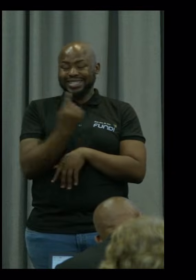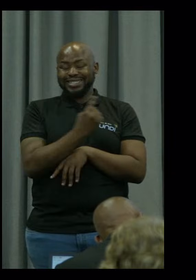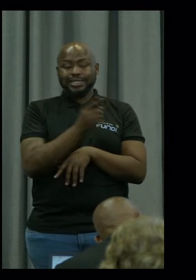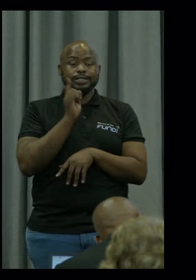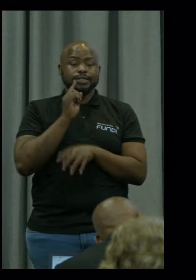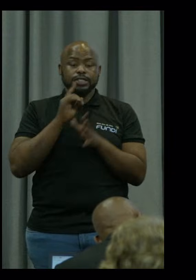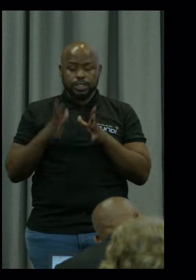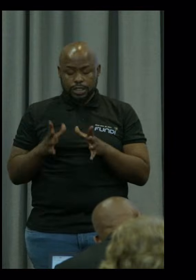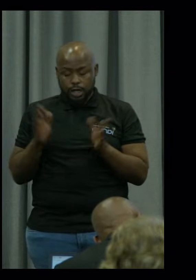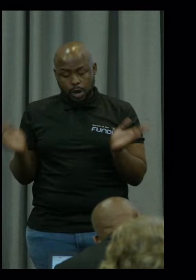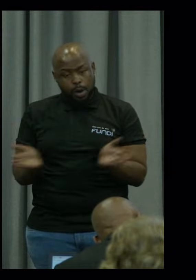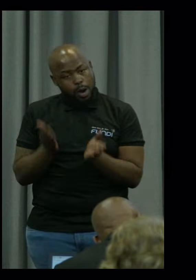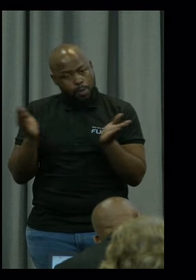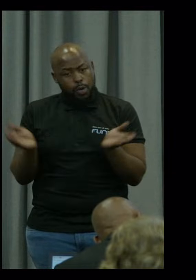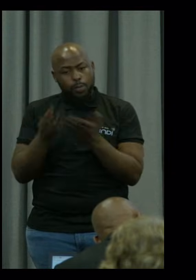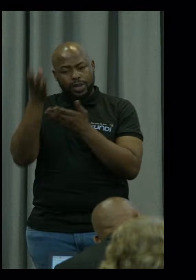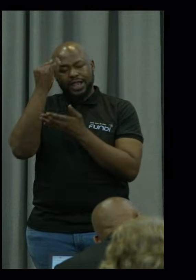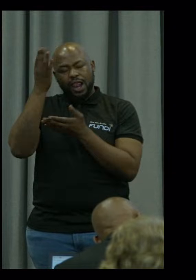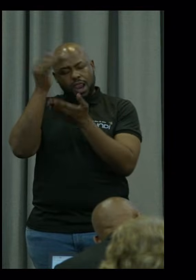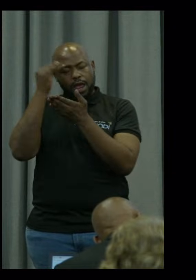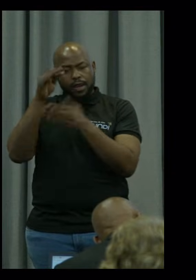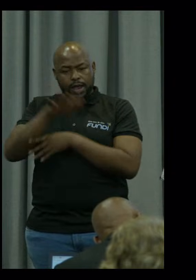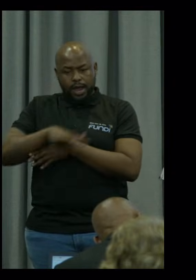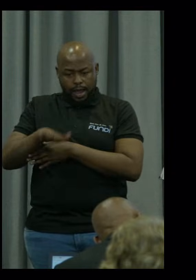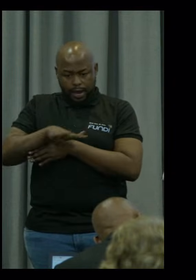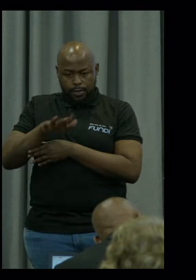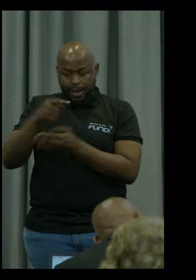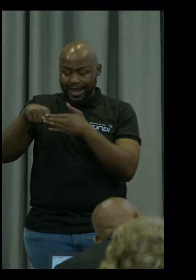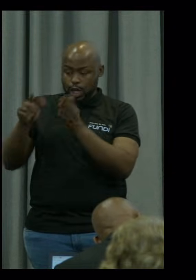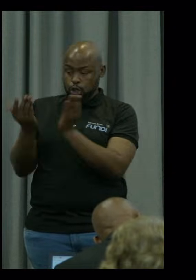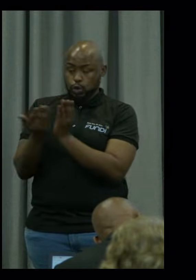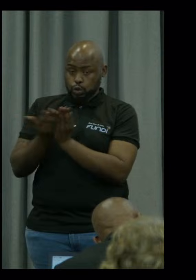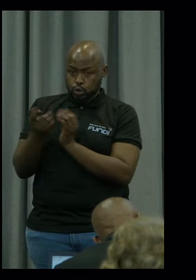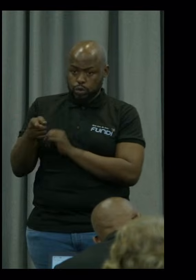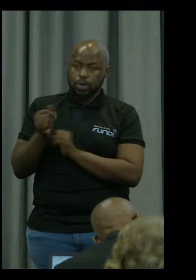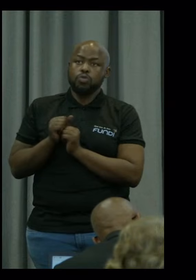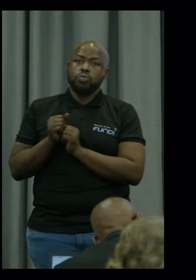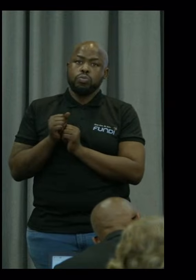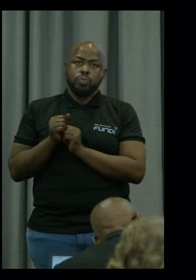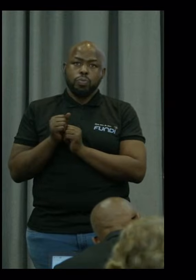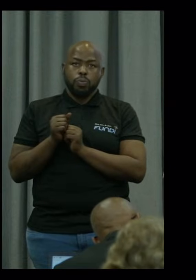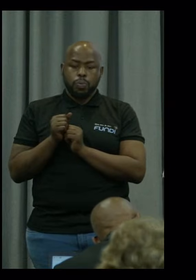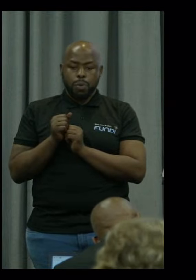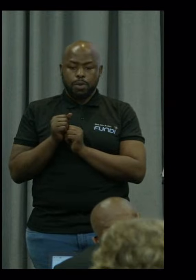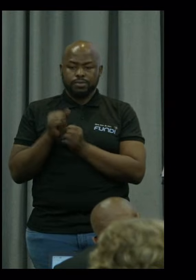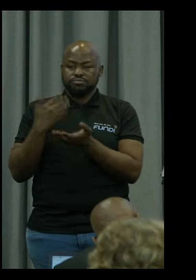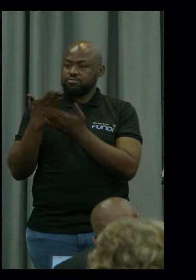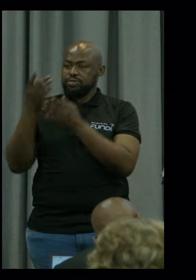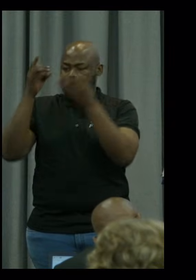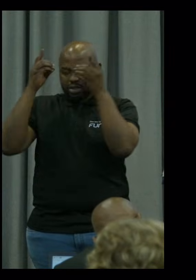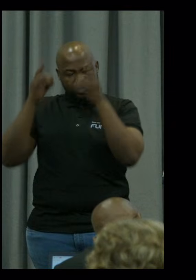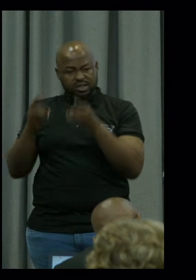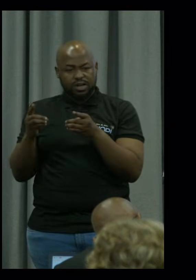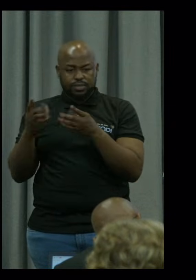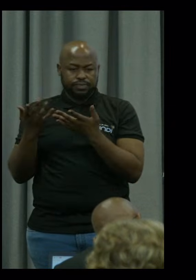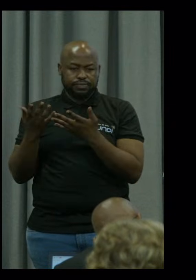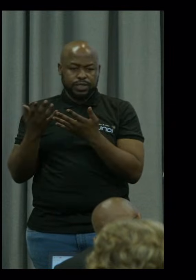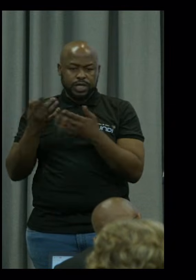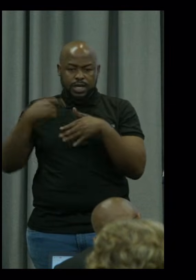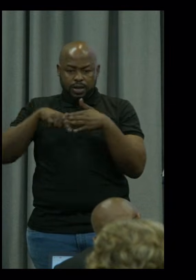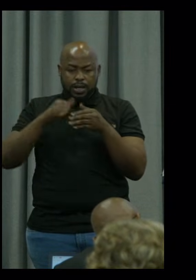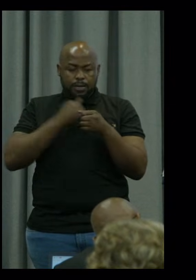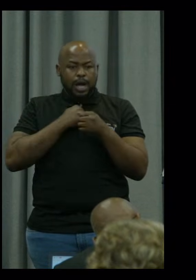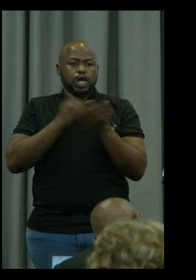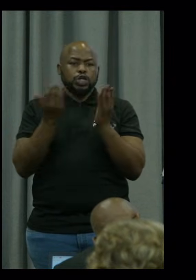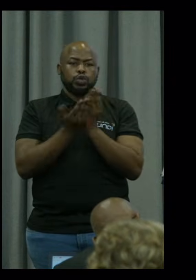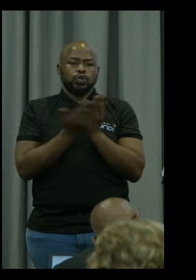area. So in a particular school, they might decide, in my school, I'm